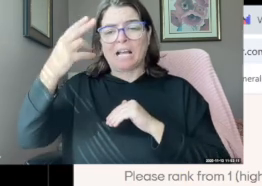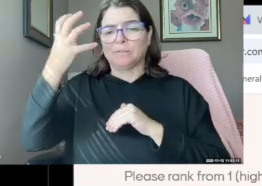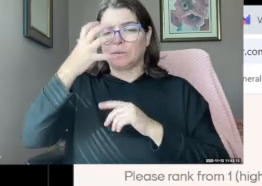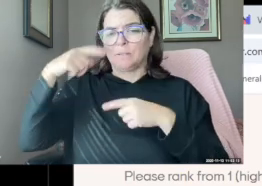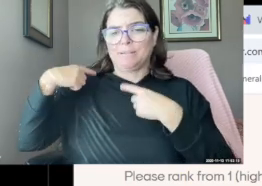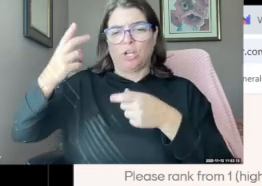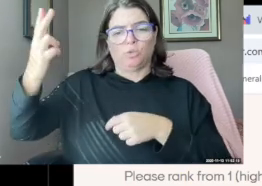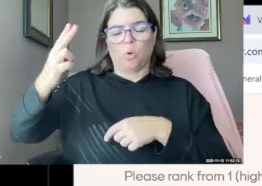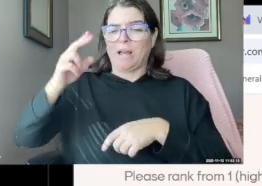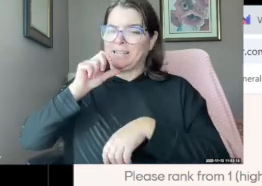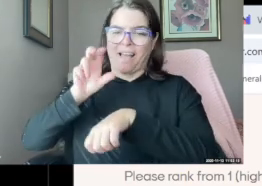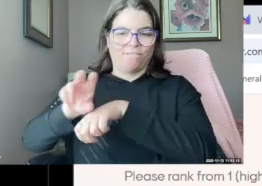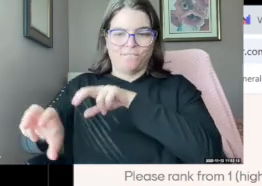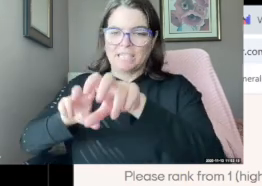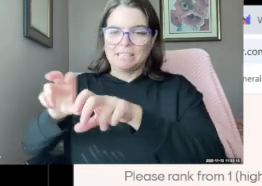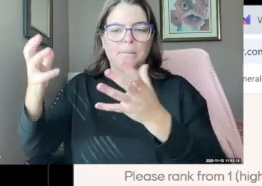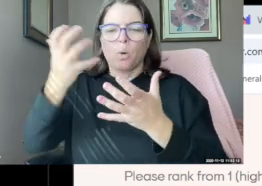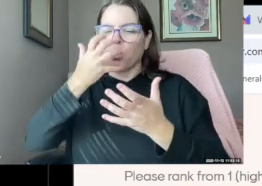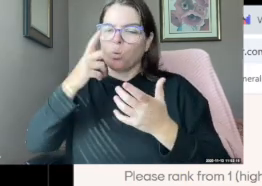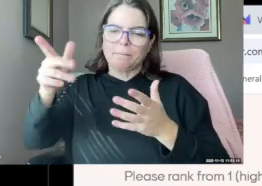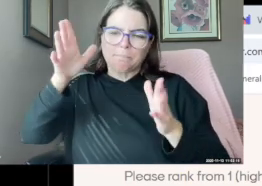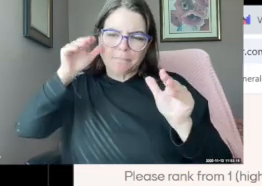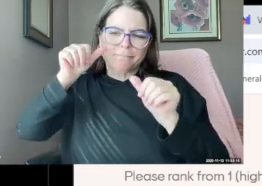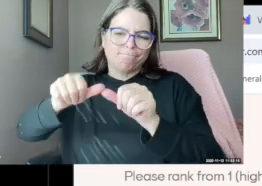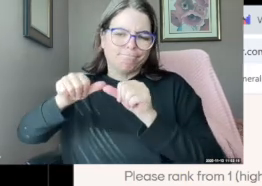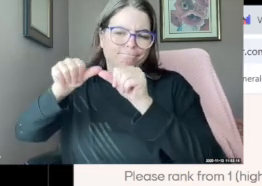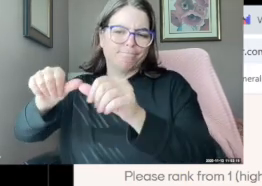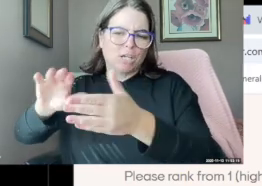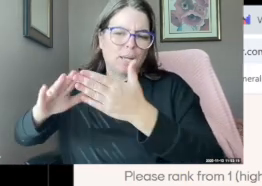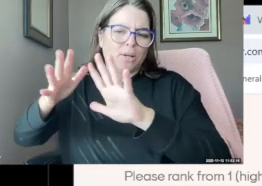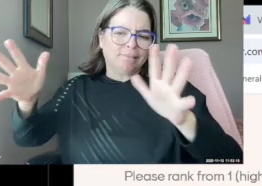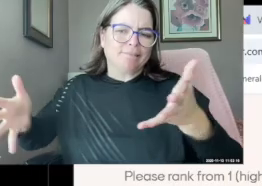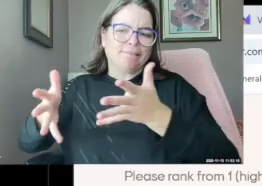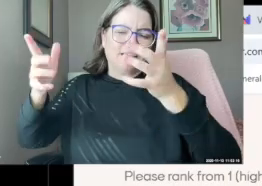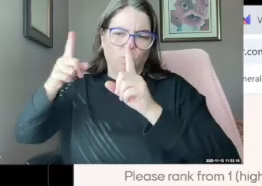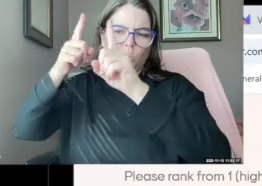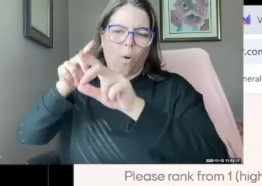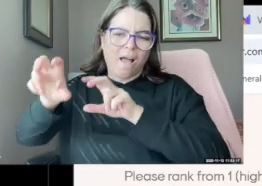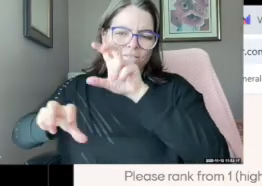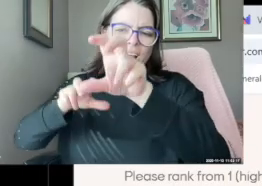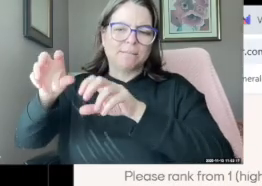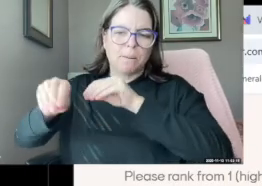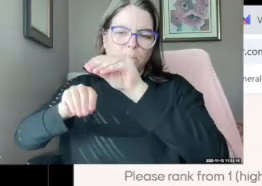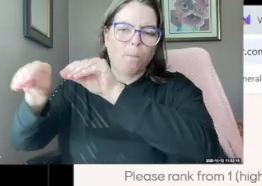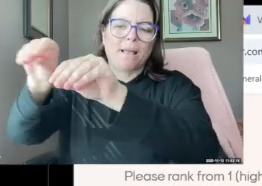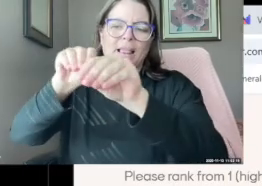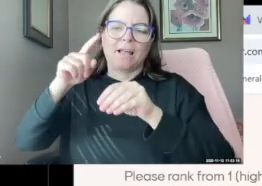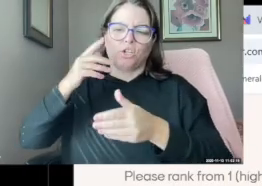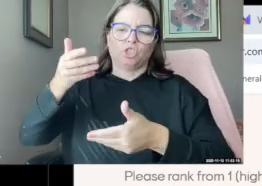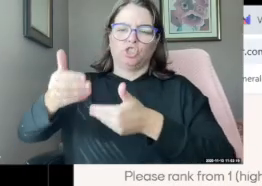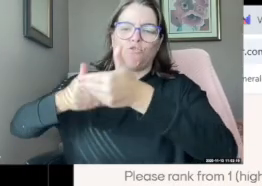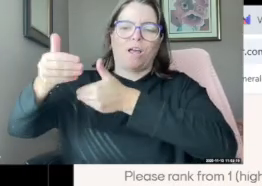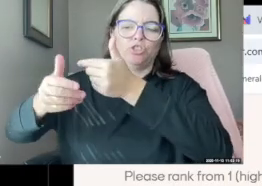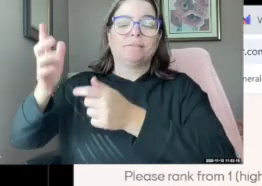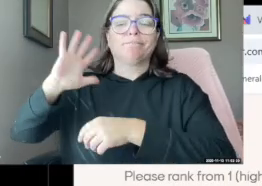quick context, our work is centered in City Heights, which is a historically disinvested but highly resilient and diverse community